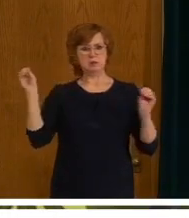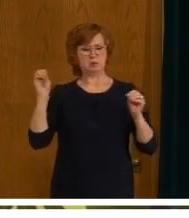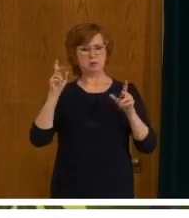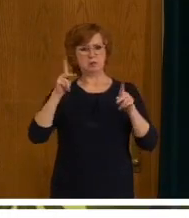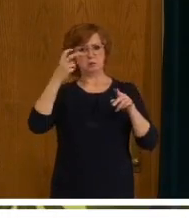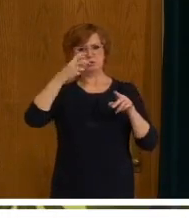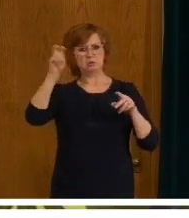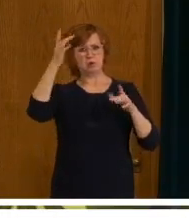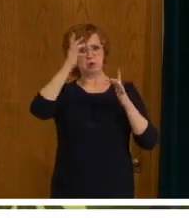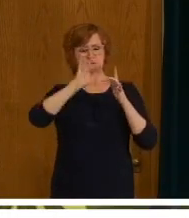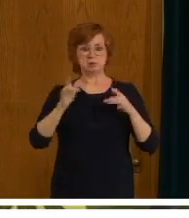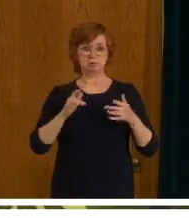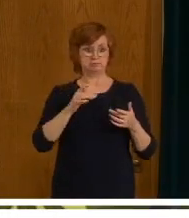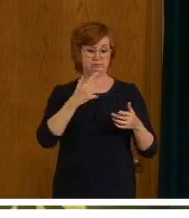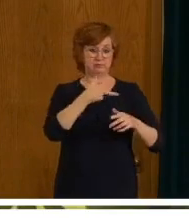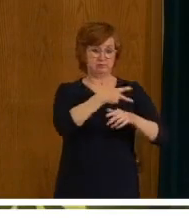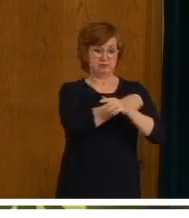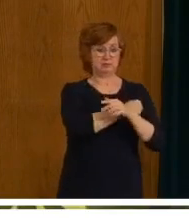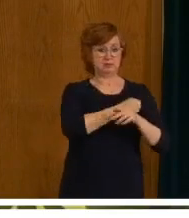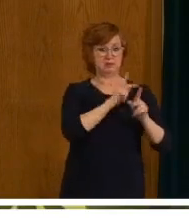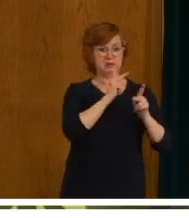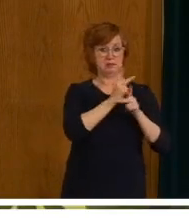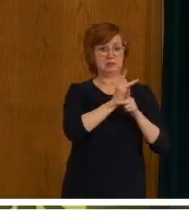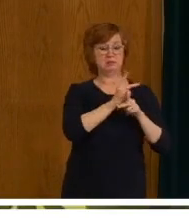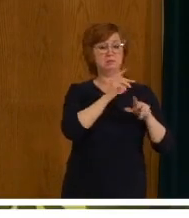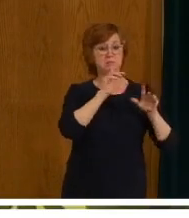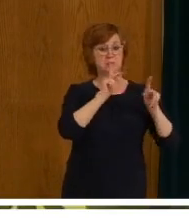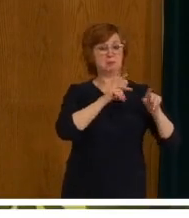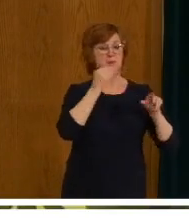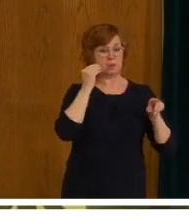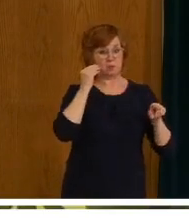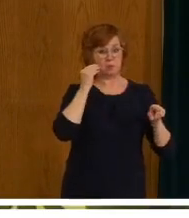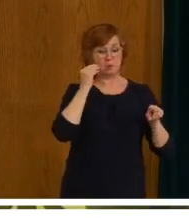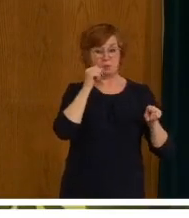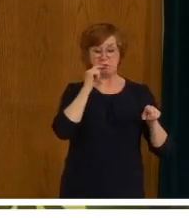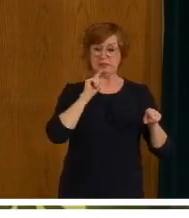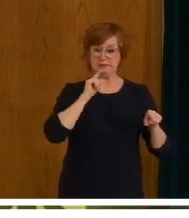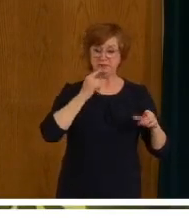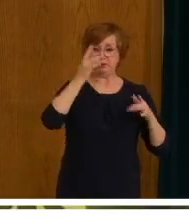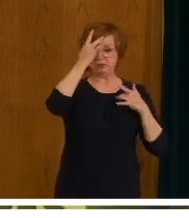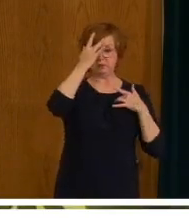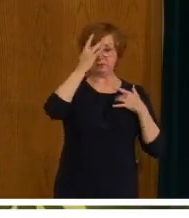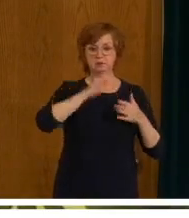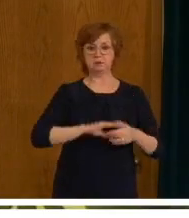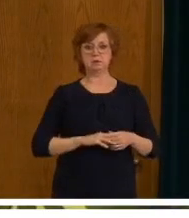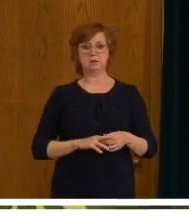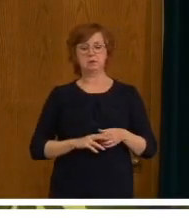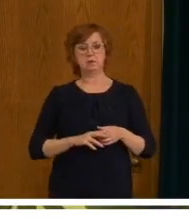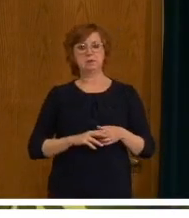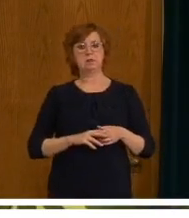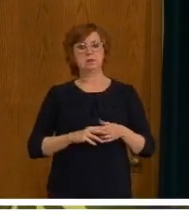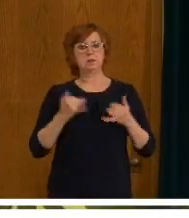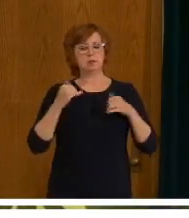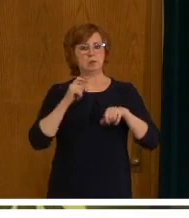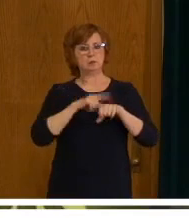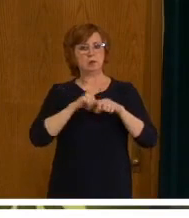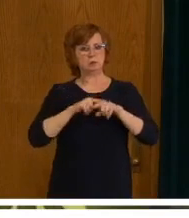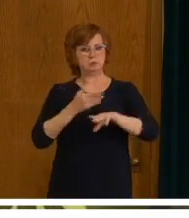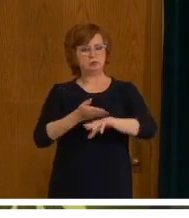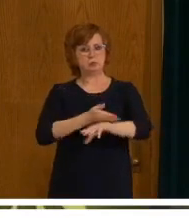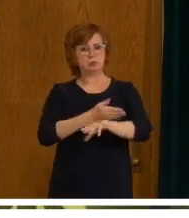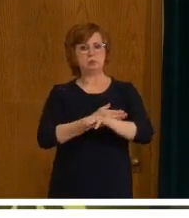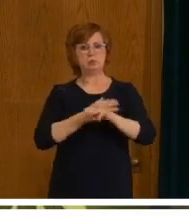that momentum throughout the summer to get those individuals that haven't had the opportunity to become vaccinated or are still sitting on the fence. And we'll improve our education